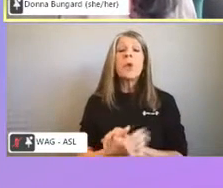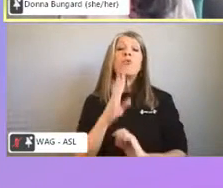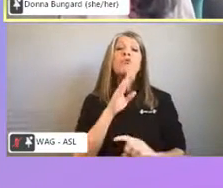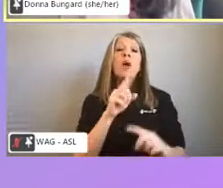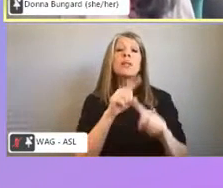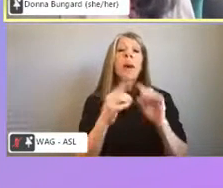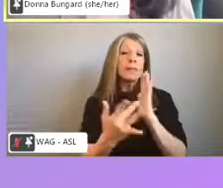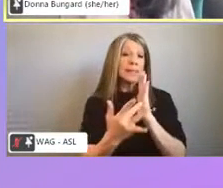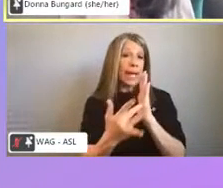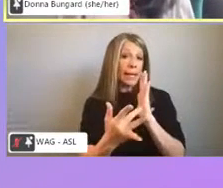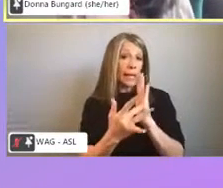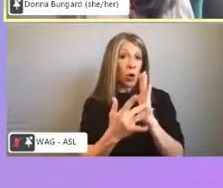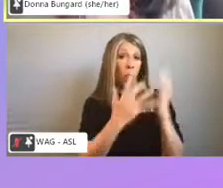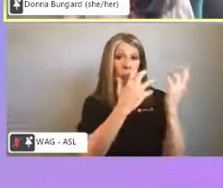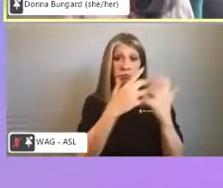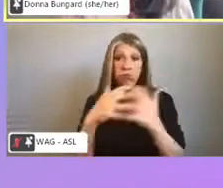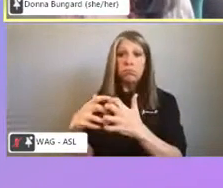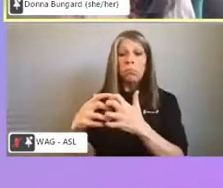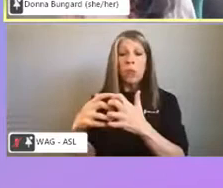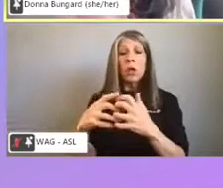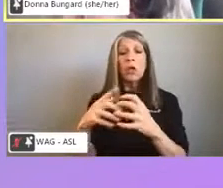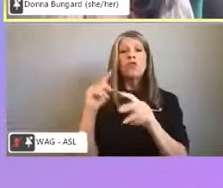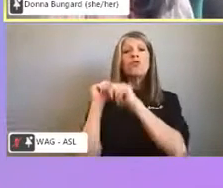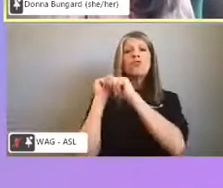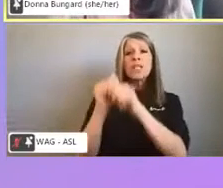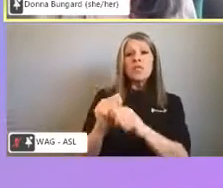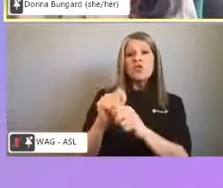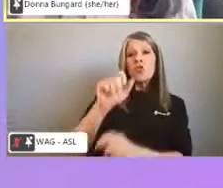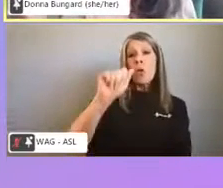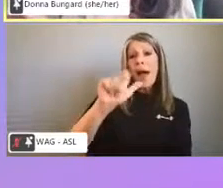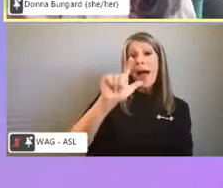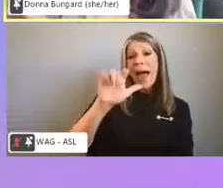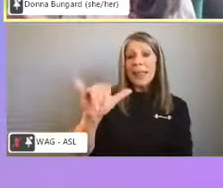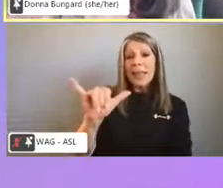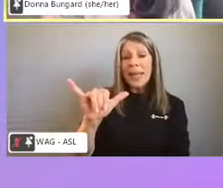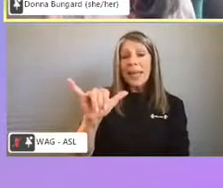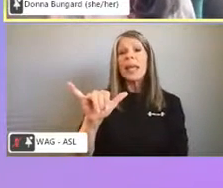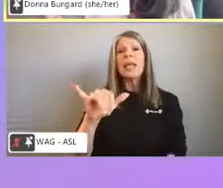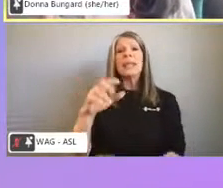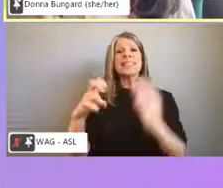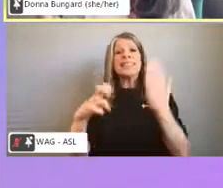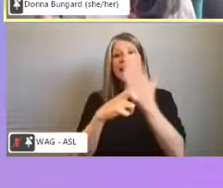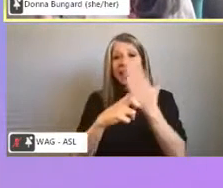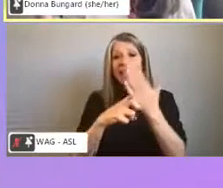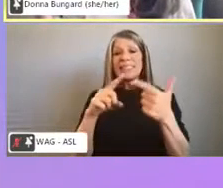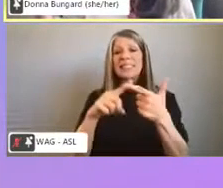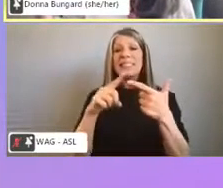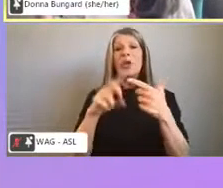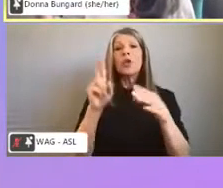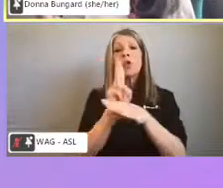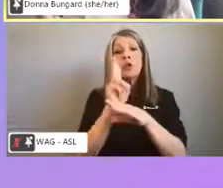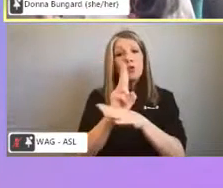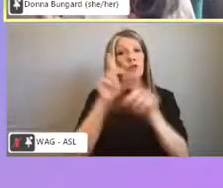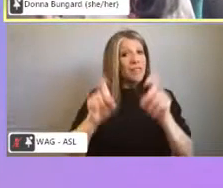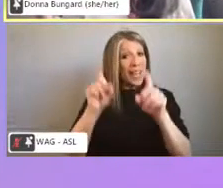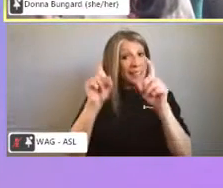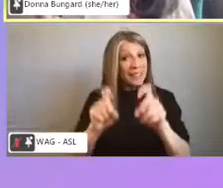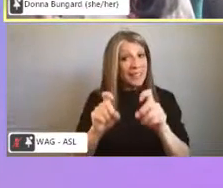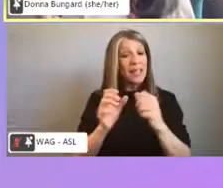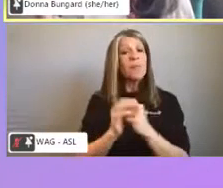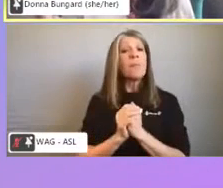about technical conformance, that traditional alley piece with the downward trajectory of tickets and the user testing.